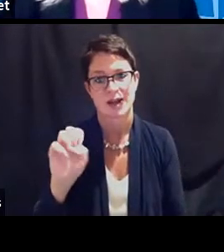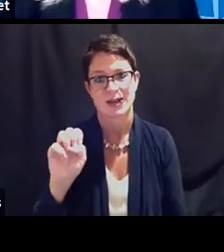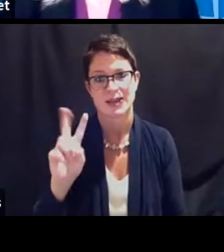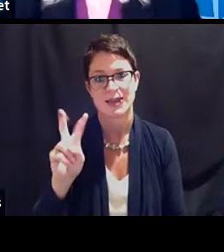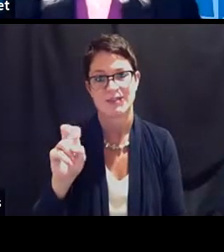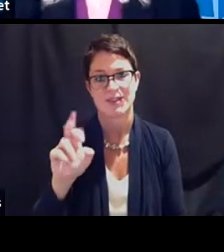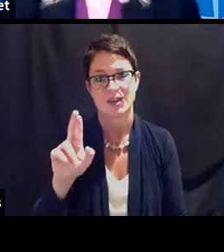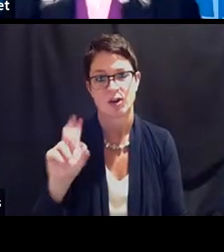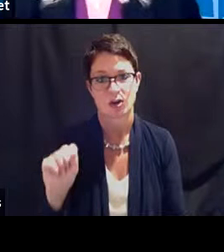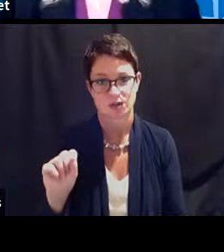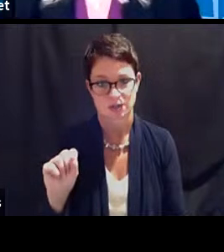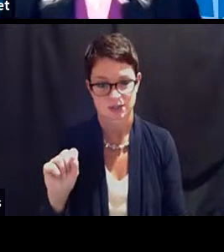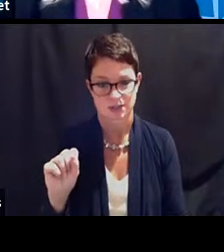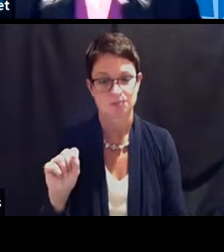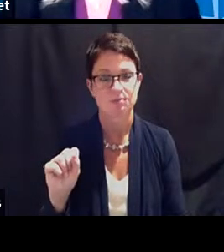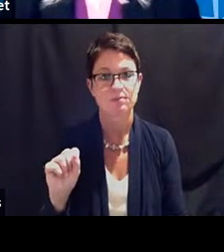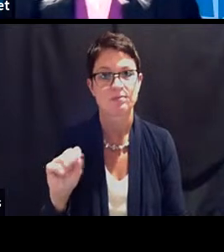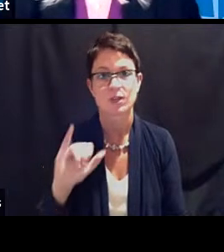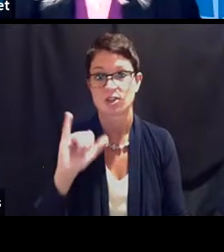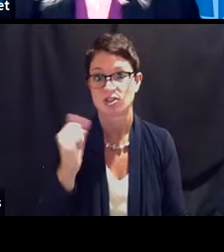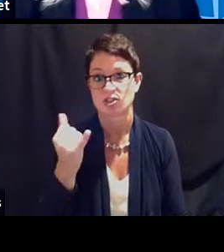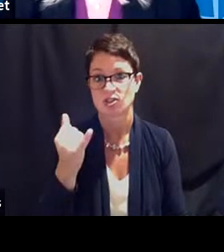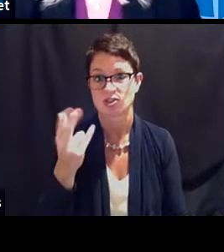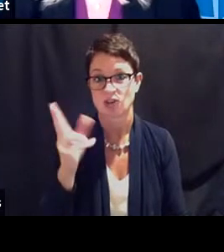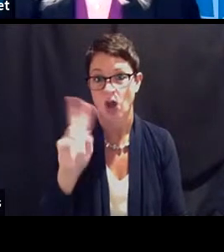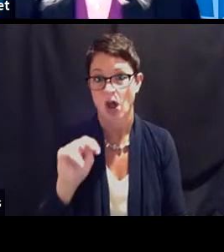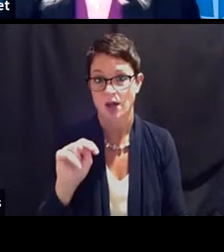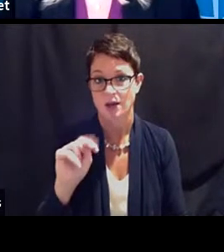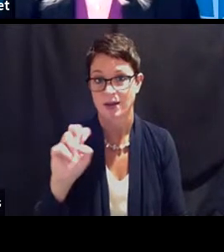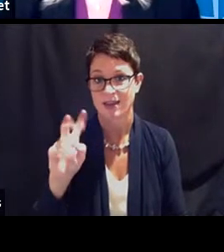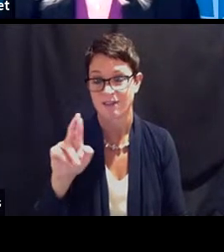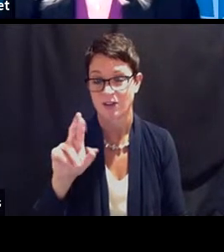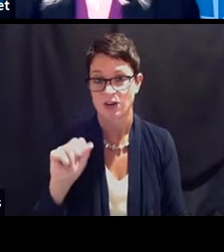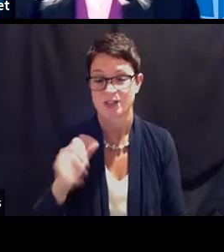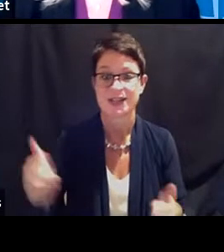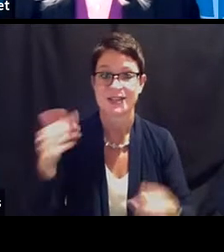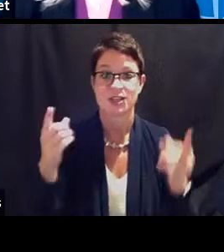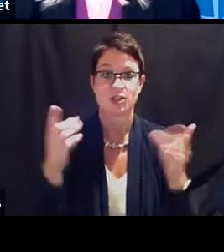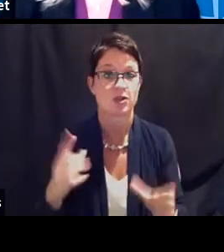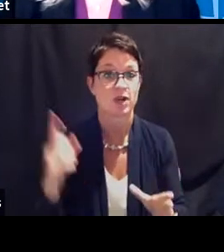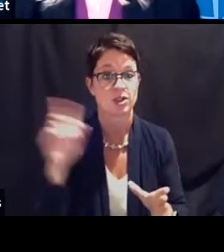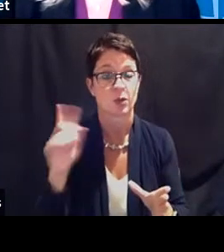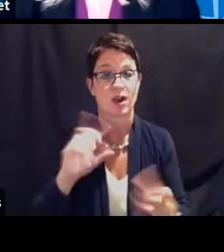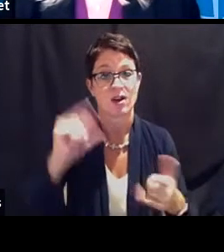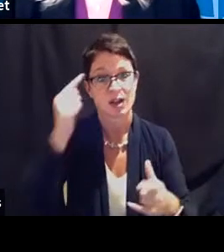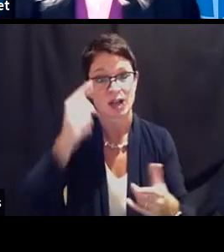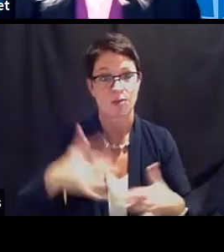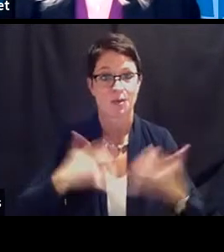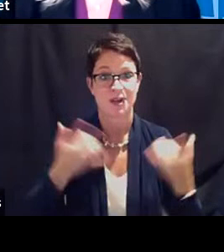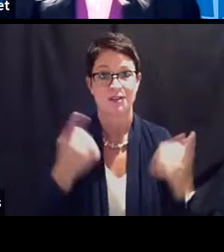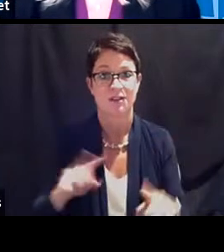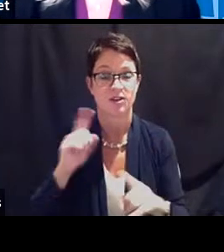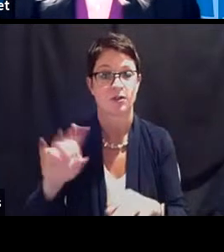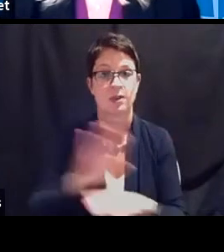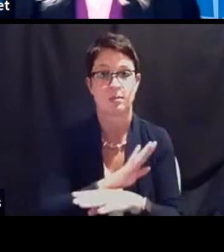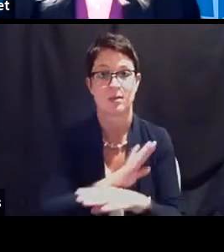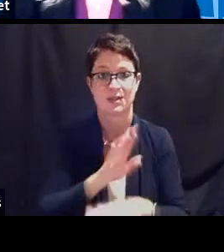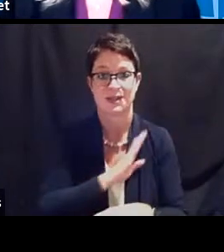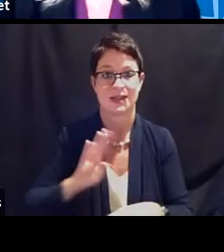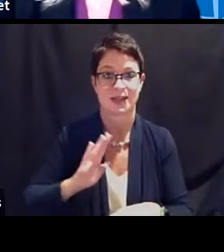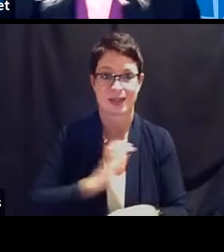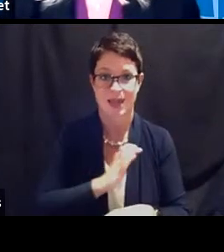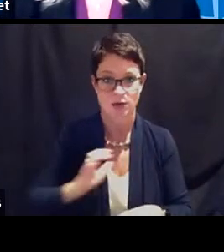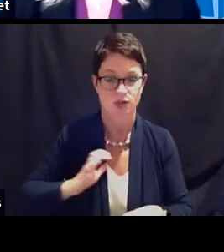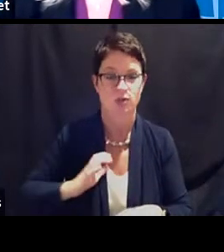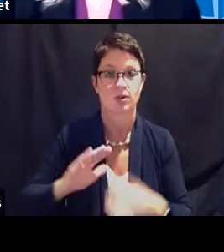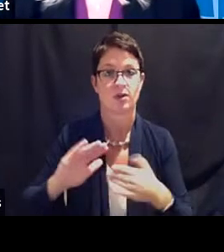Evers, E-V-E-R-S, John with an H. I serve as the Senior Director of Government Affairs for the Business Council of New York State. The Business